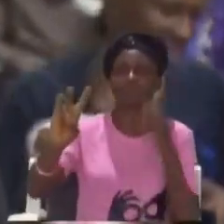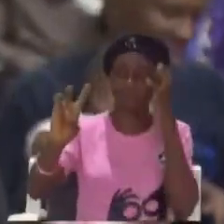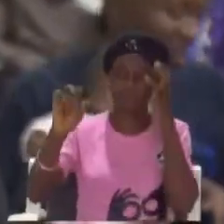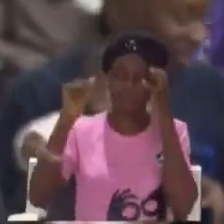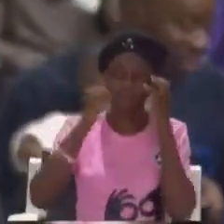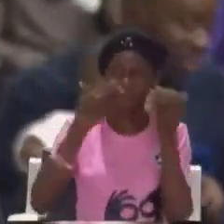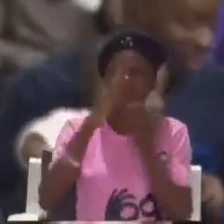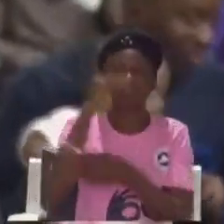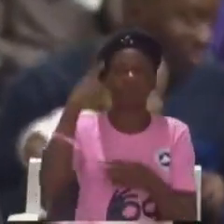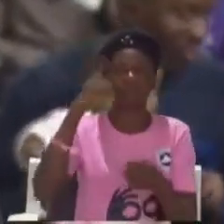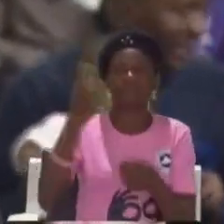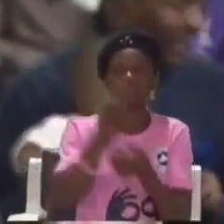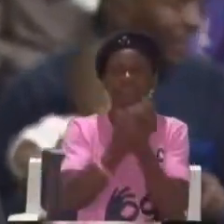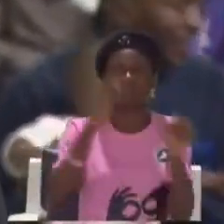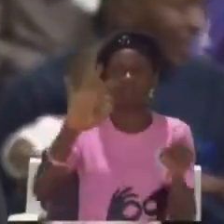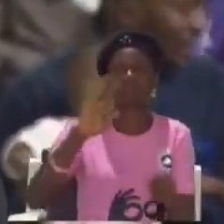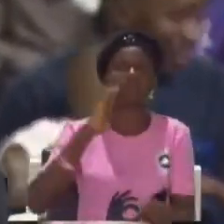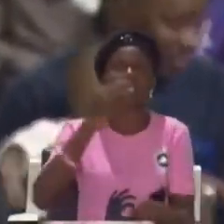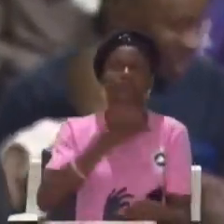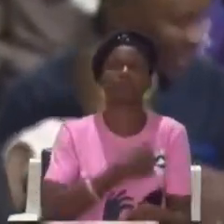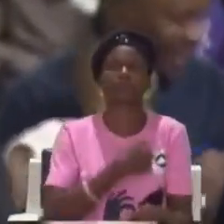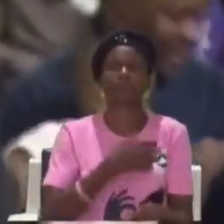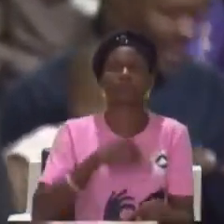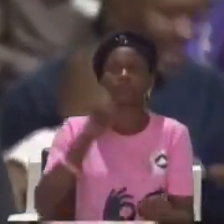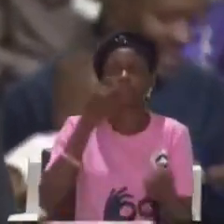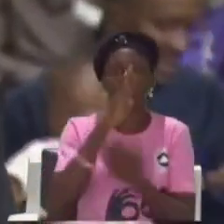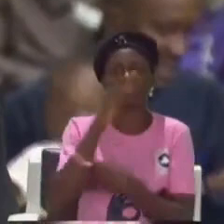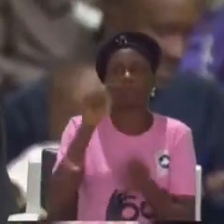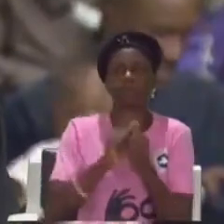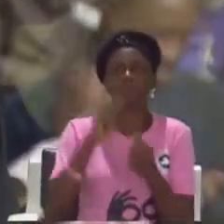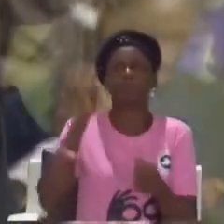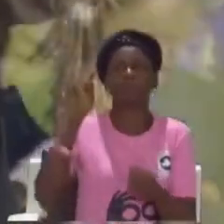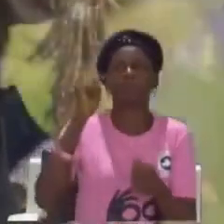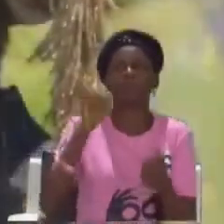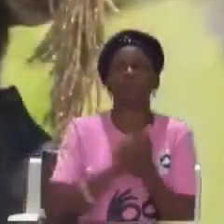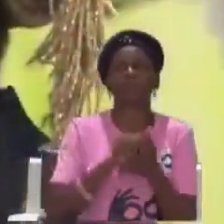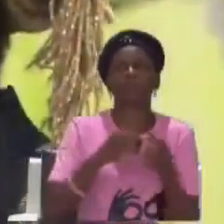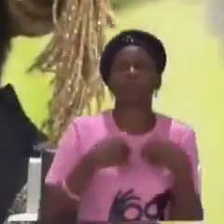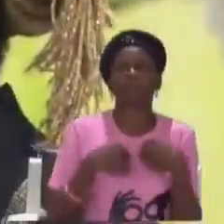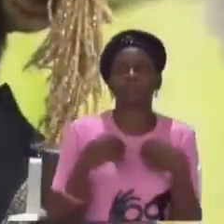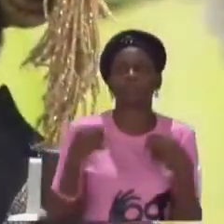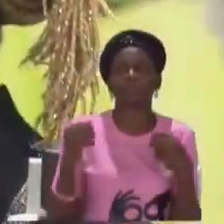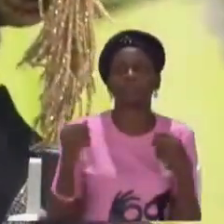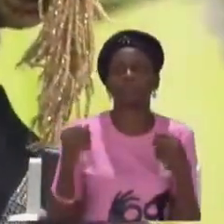thanking God for the salvation of my soul. I'm thanking God with a testimony that has a code